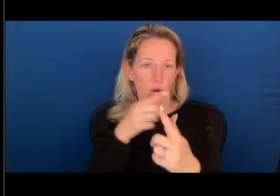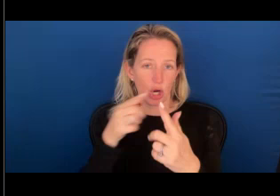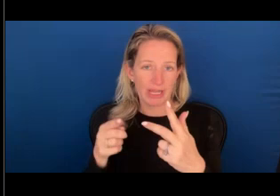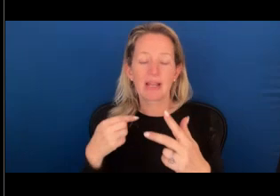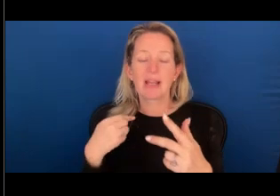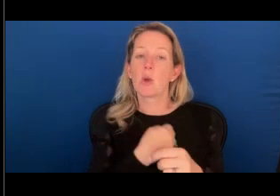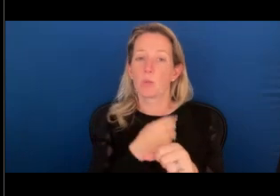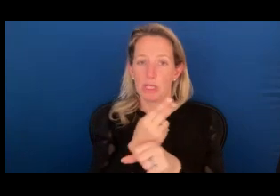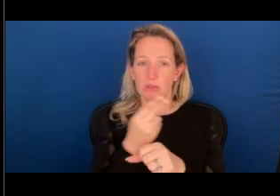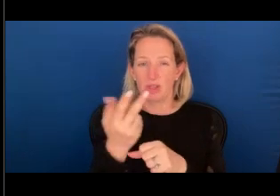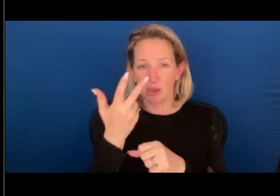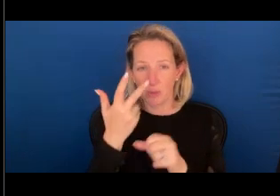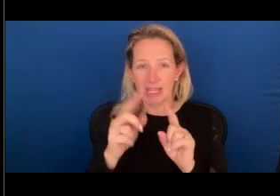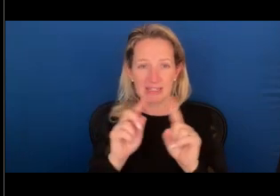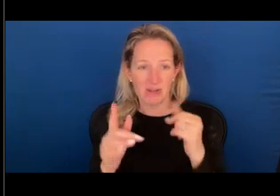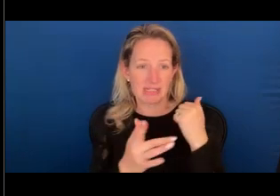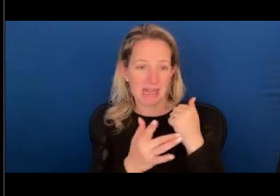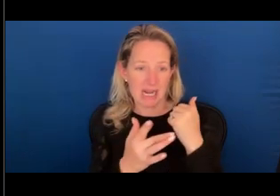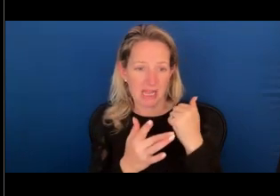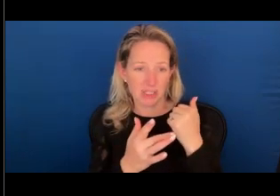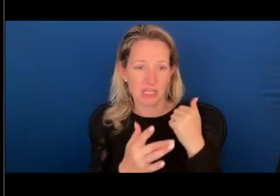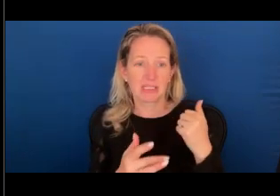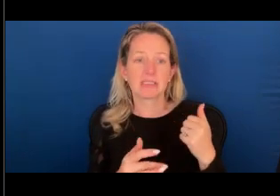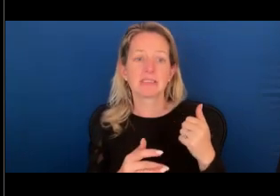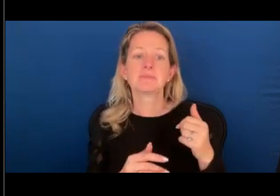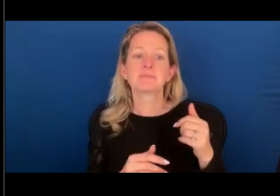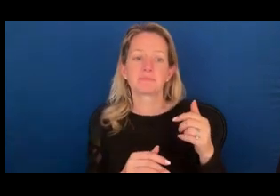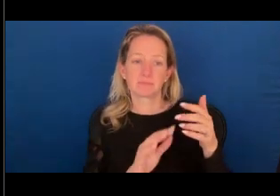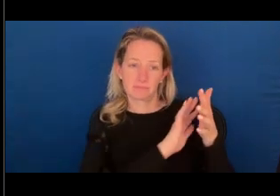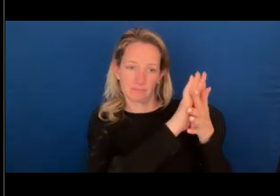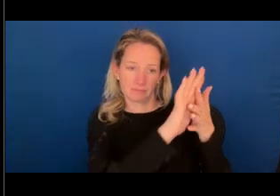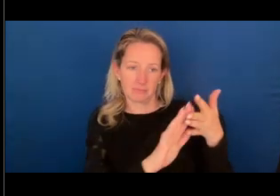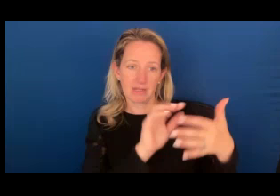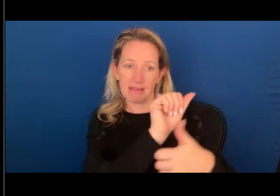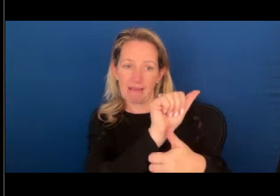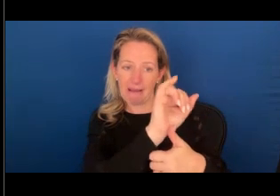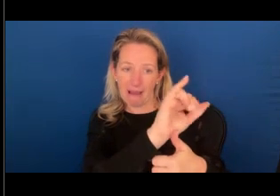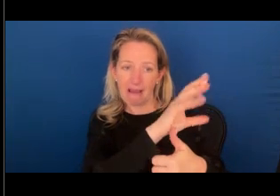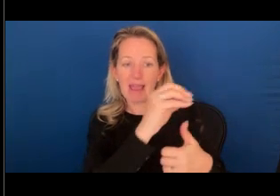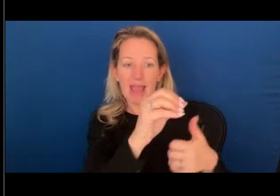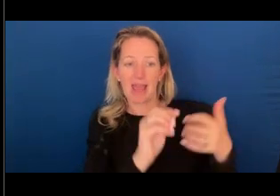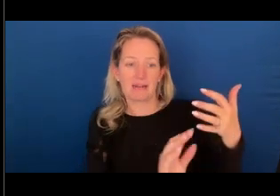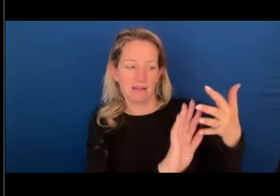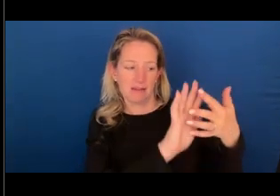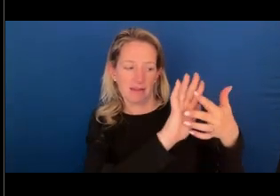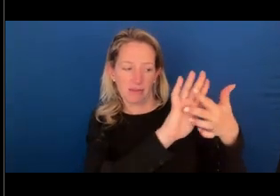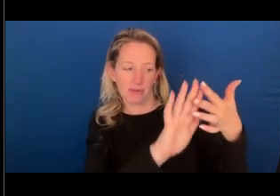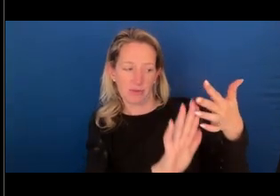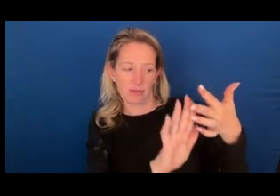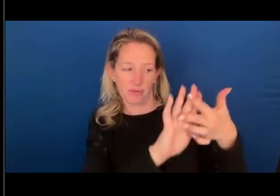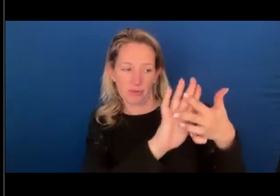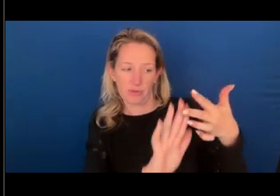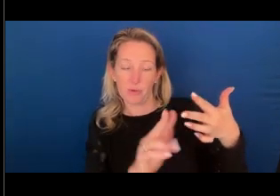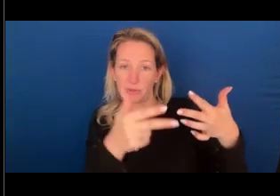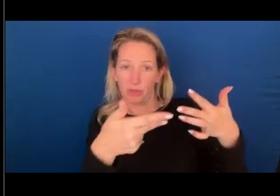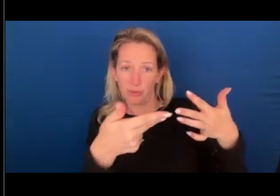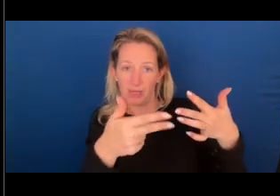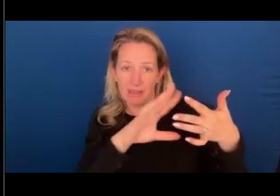that the far left, the bottom 3 technologies can be combined together, because if we have the